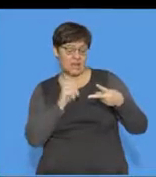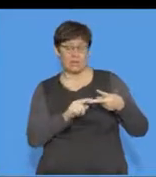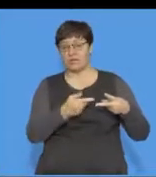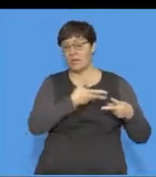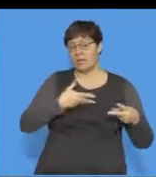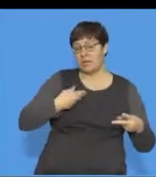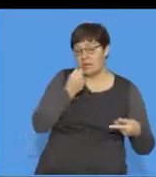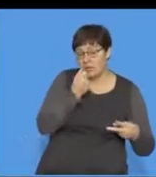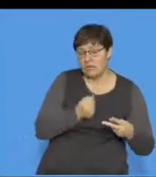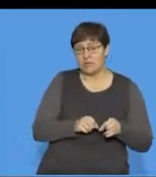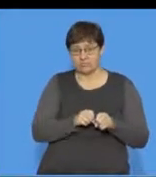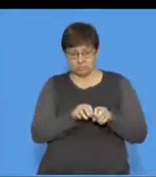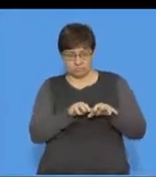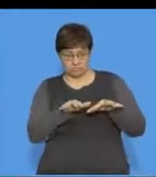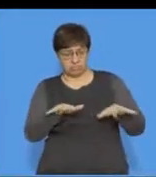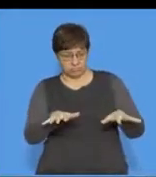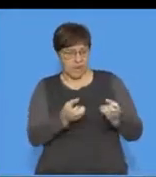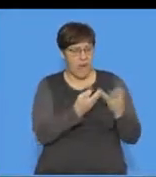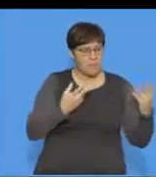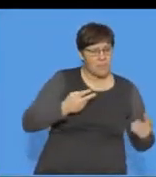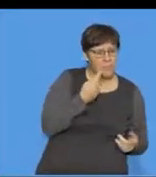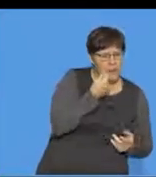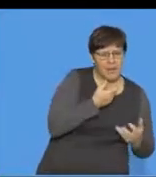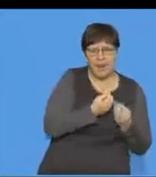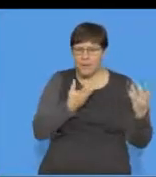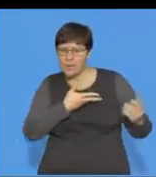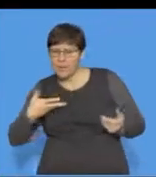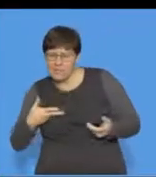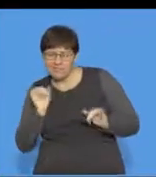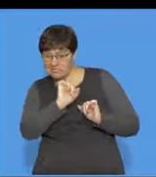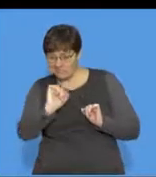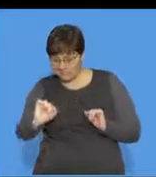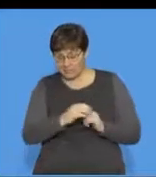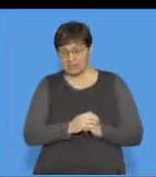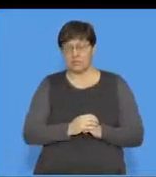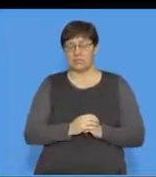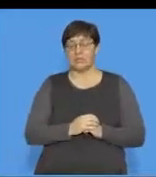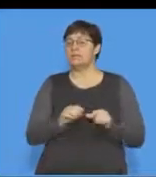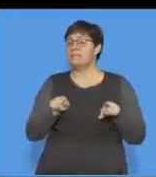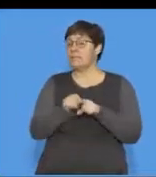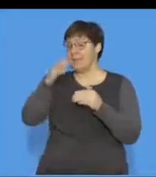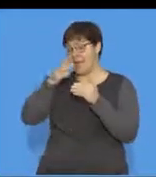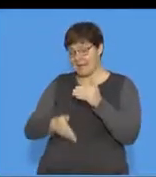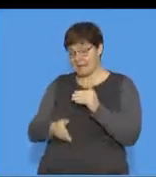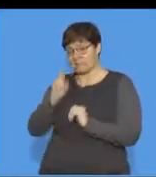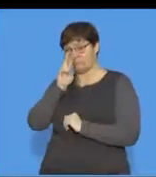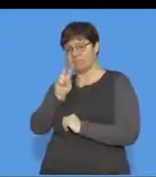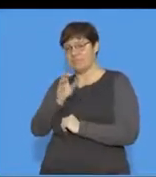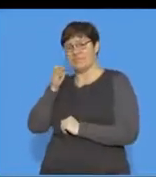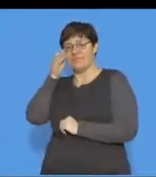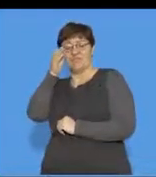gender distributions, and we're going to conclude looking at the